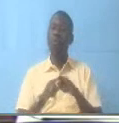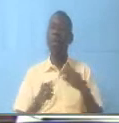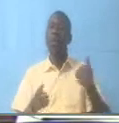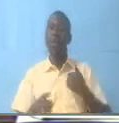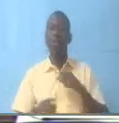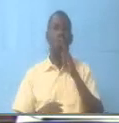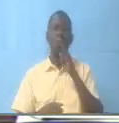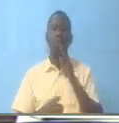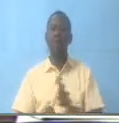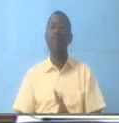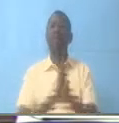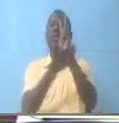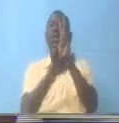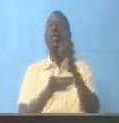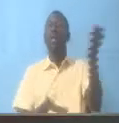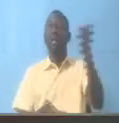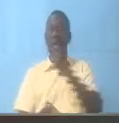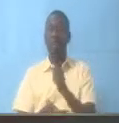were